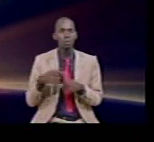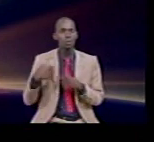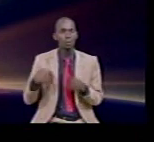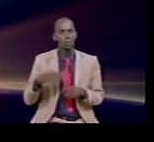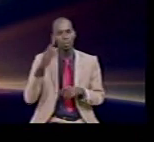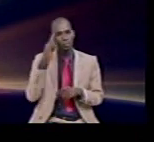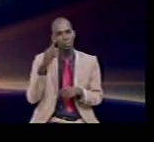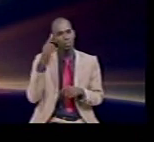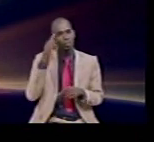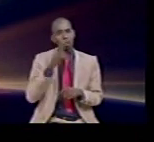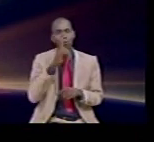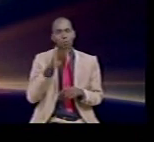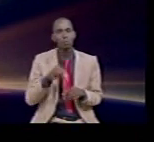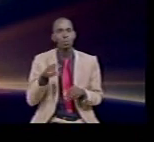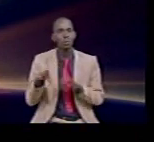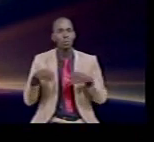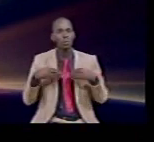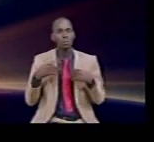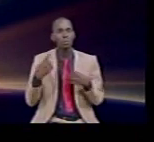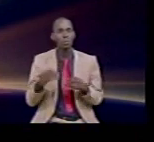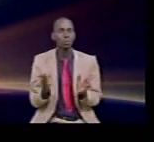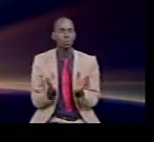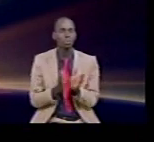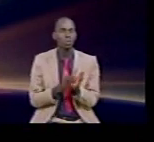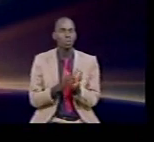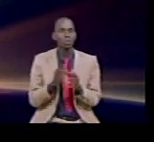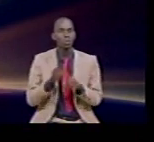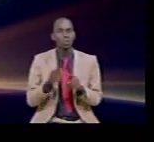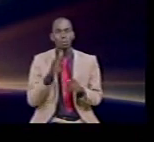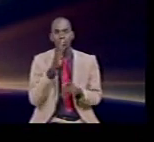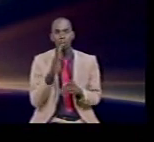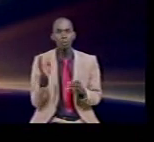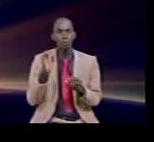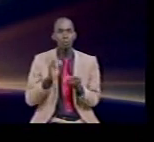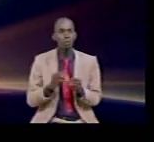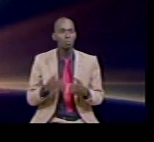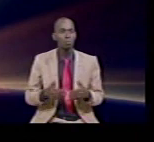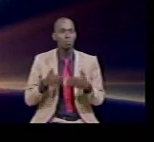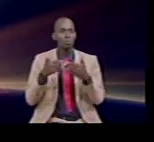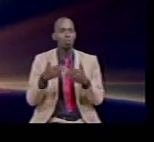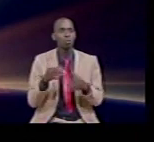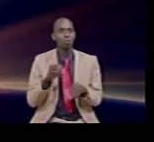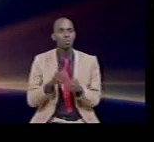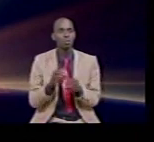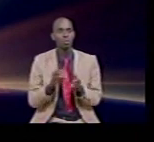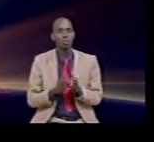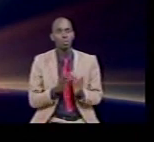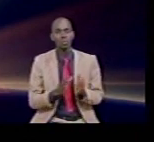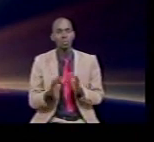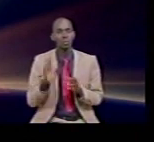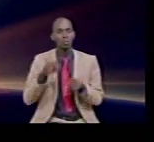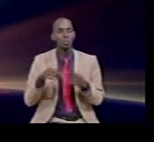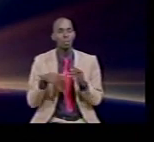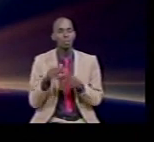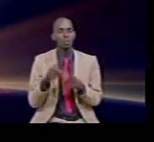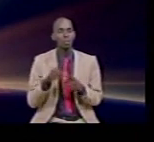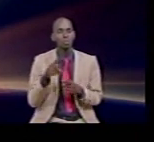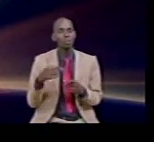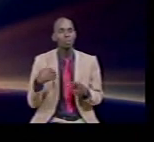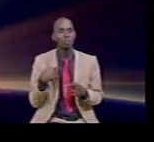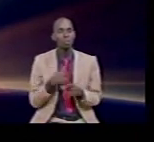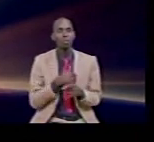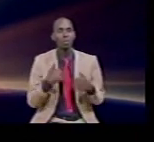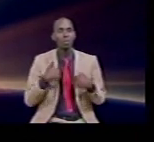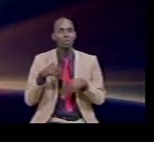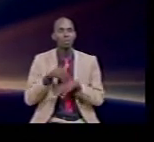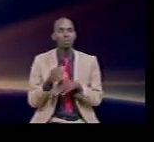he accepted the exhortation, but being more forward of his own accord, he went unto you. And we have sent with him the